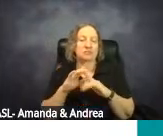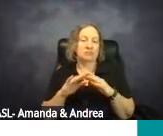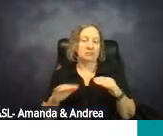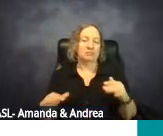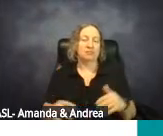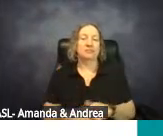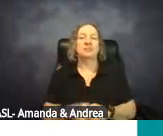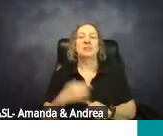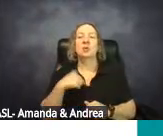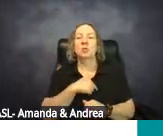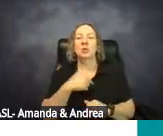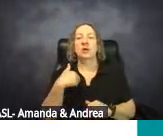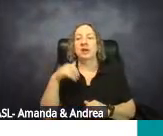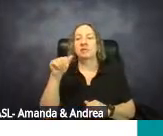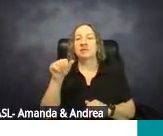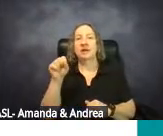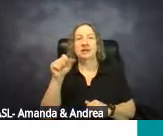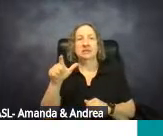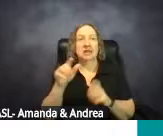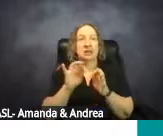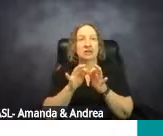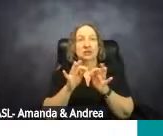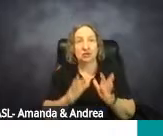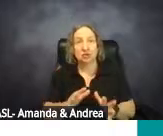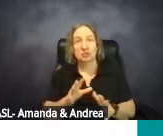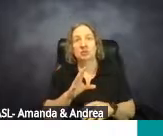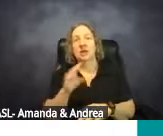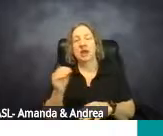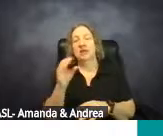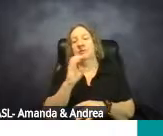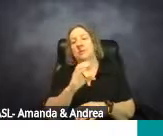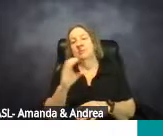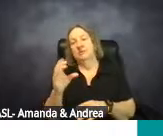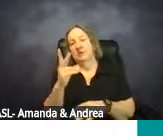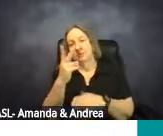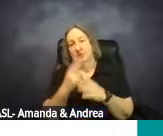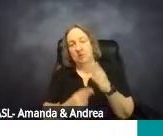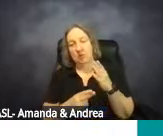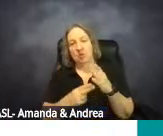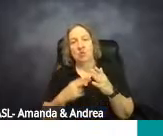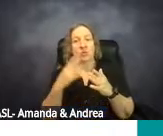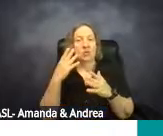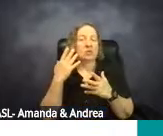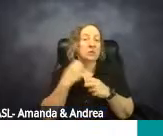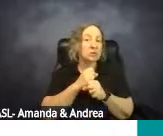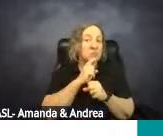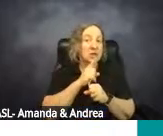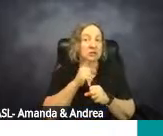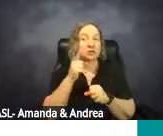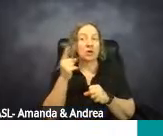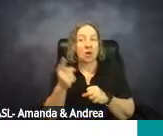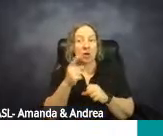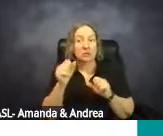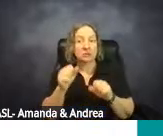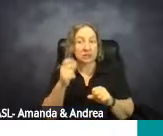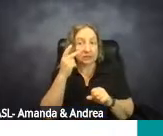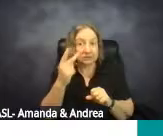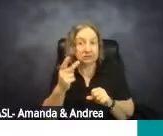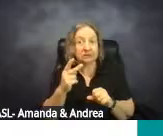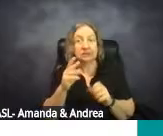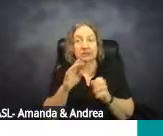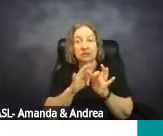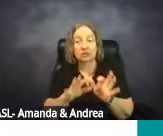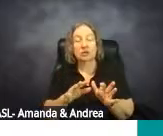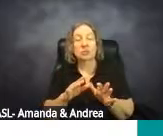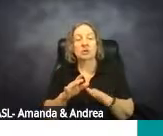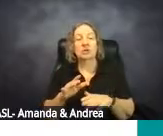We have an ASL interpreter in addition to closed captions. To make sure the interpreter is always visible, please right-click